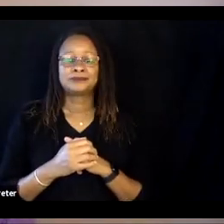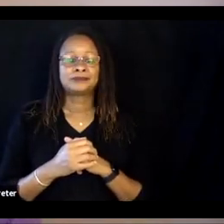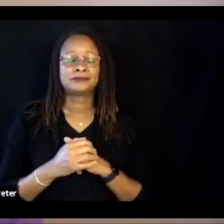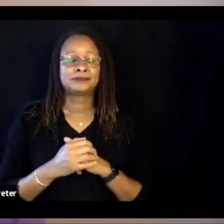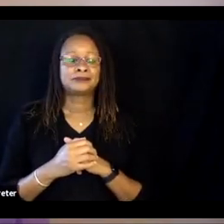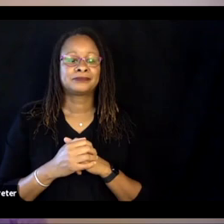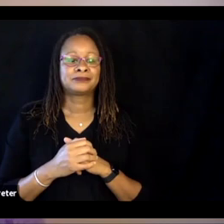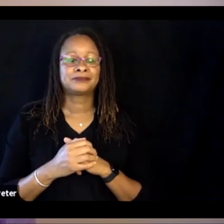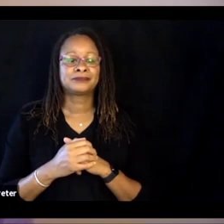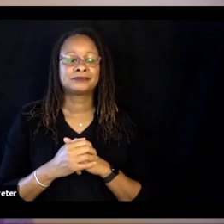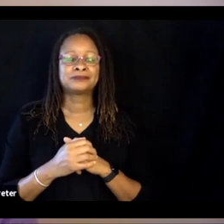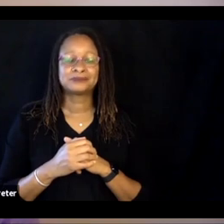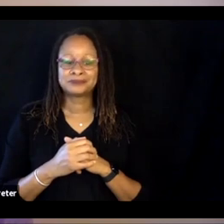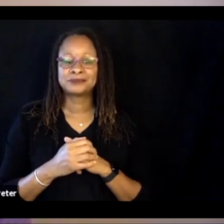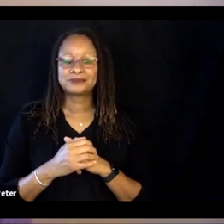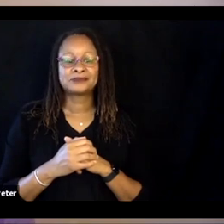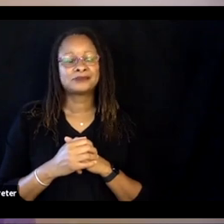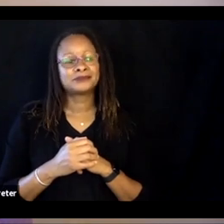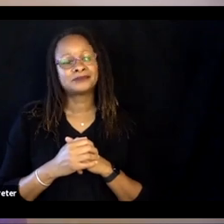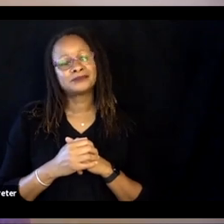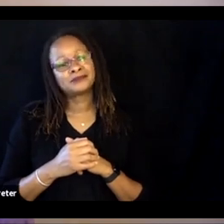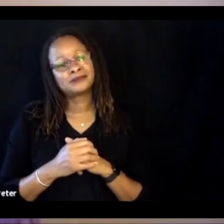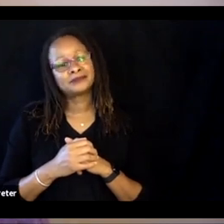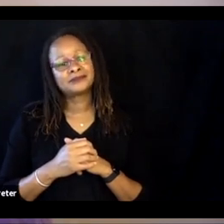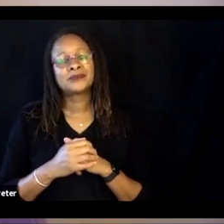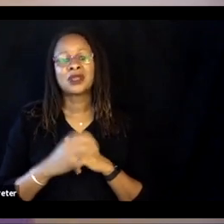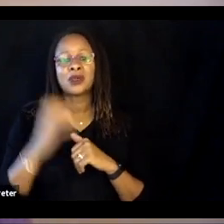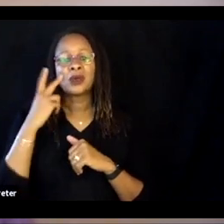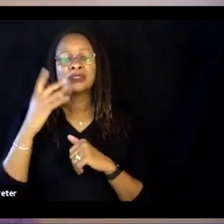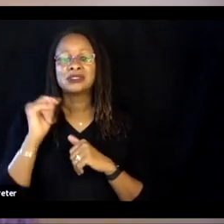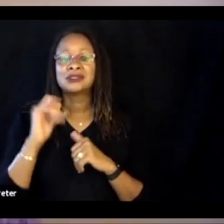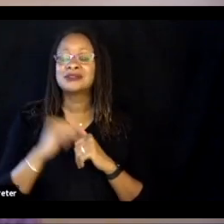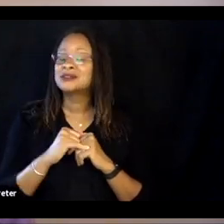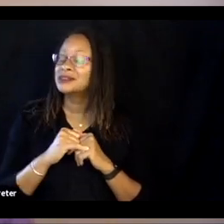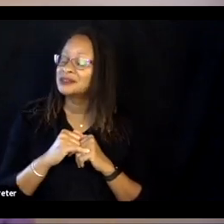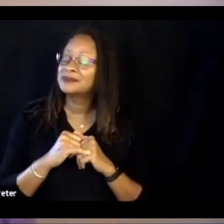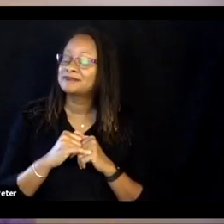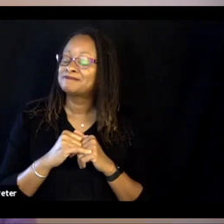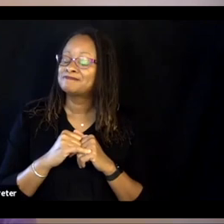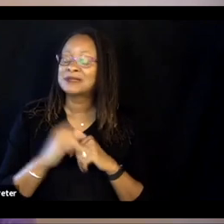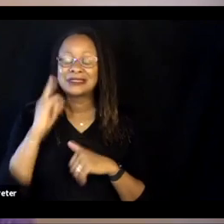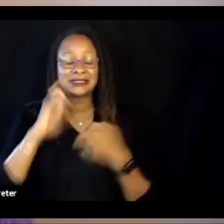certainly thrilled for progress as well with supporters and also